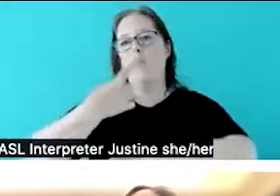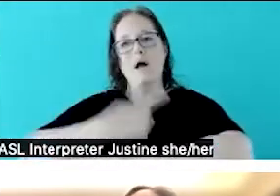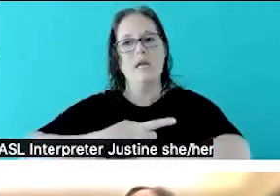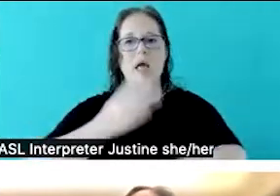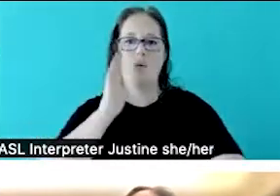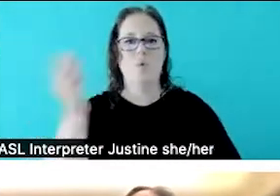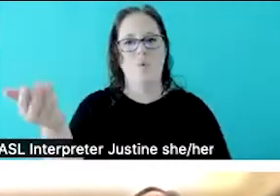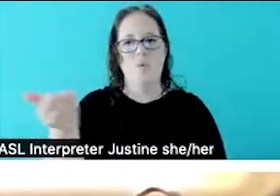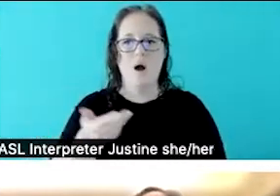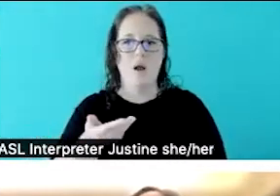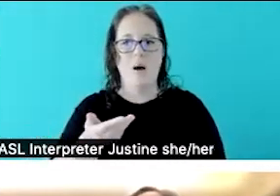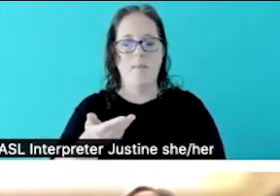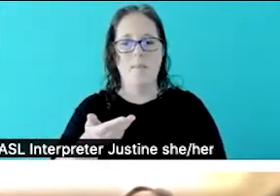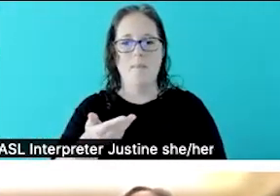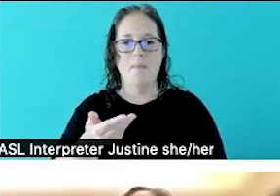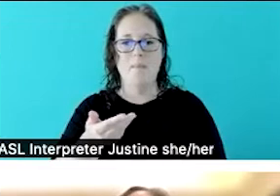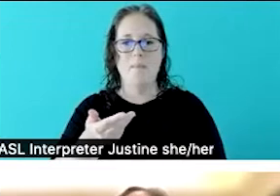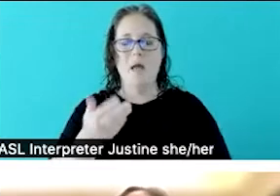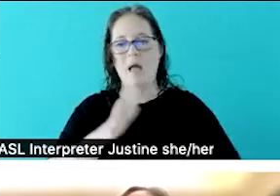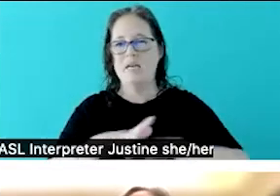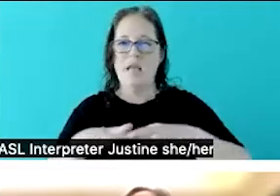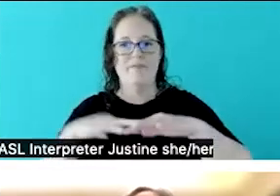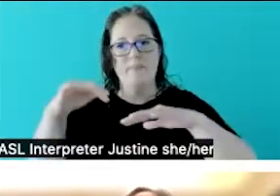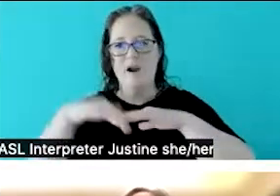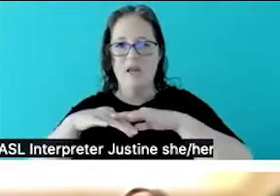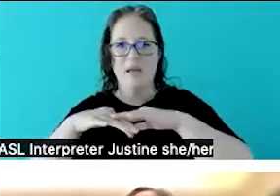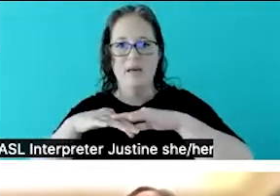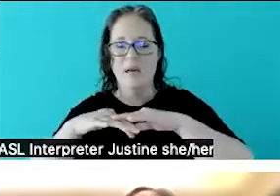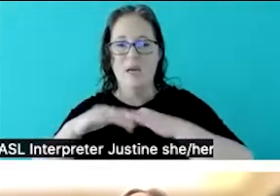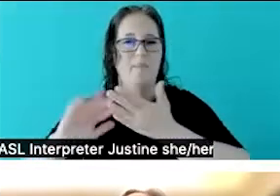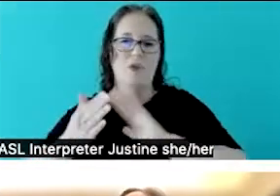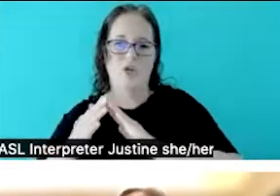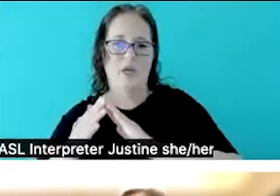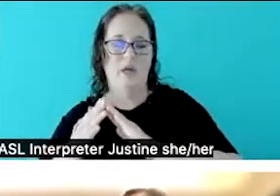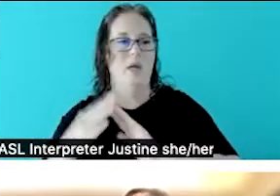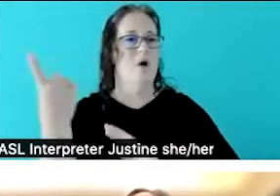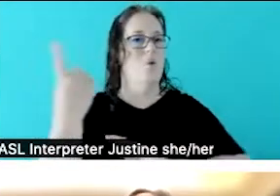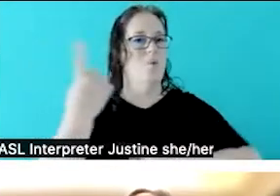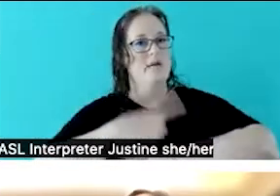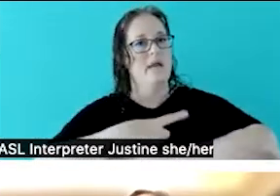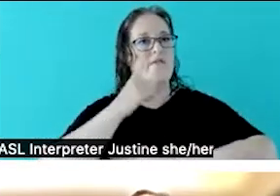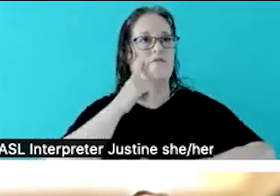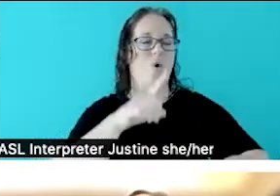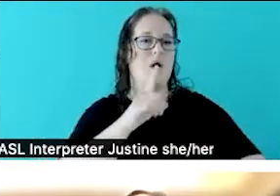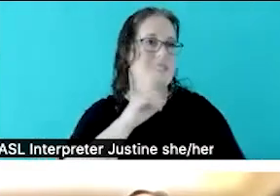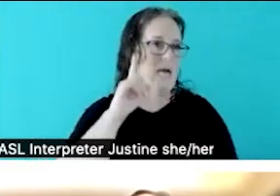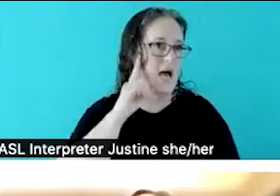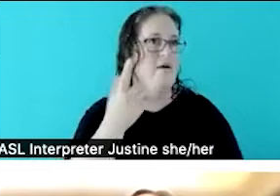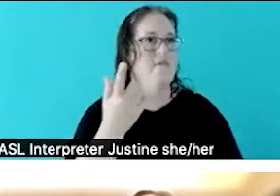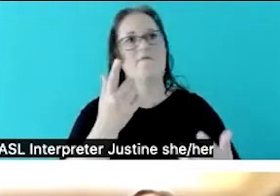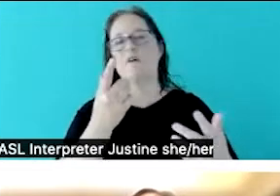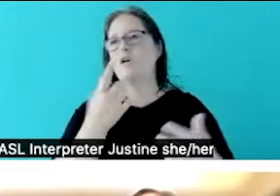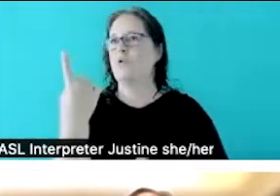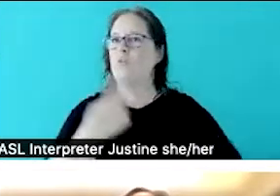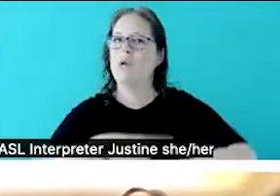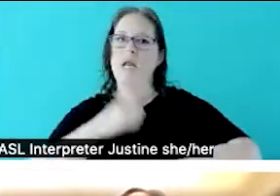welcome the Native American community, and another day for the community that is deaf, and another day for the